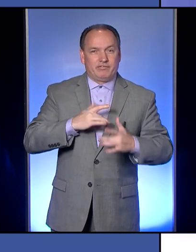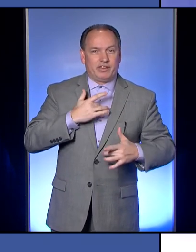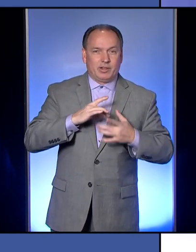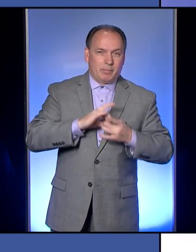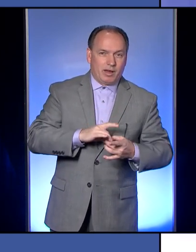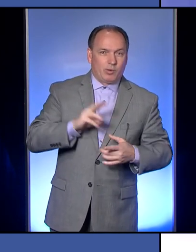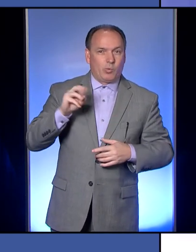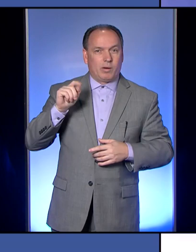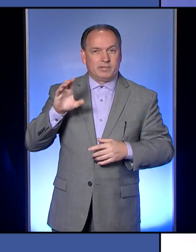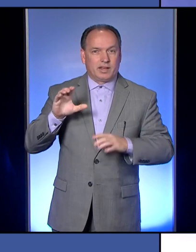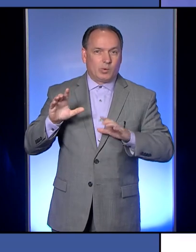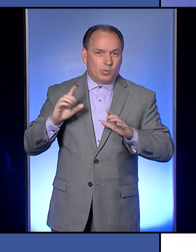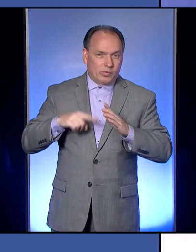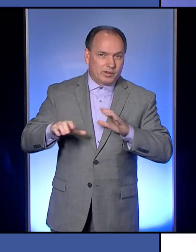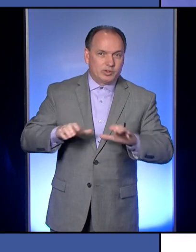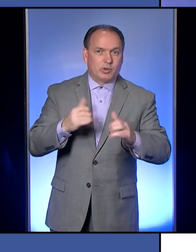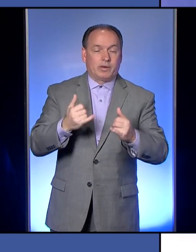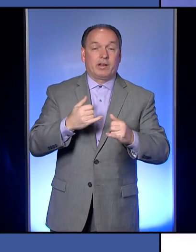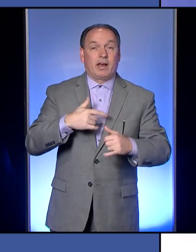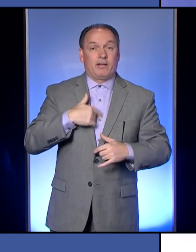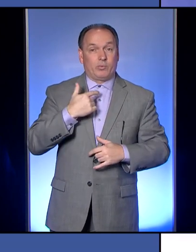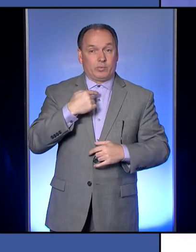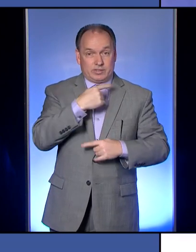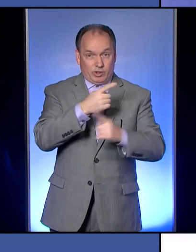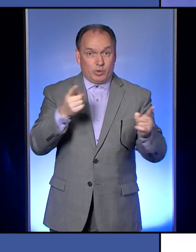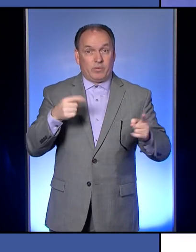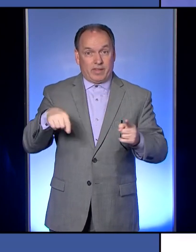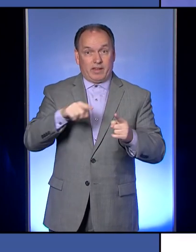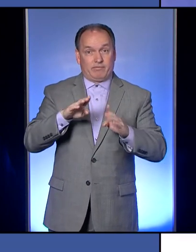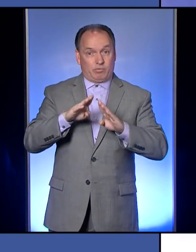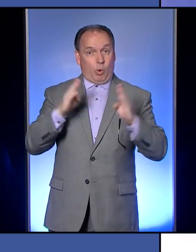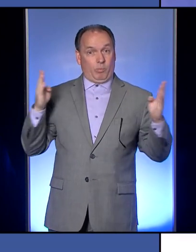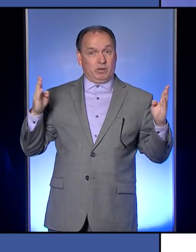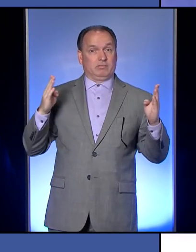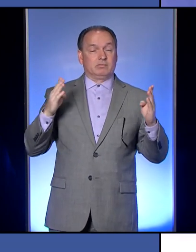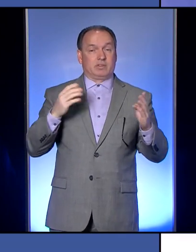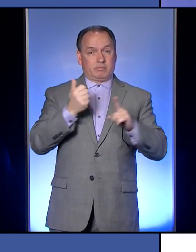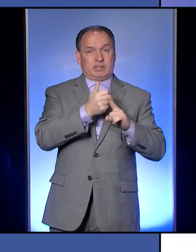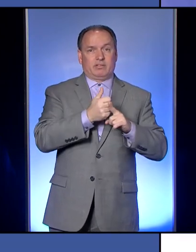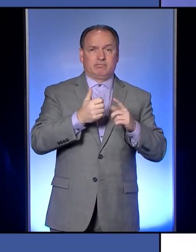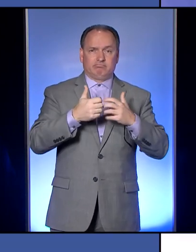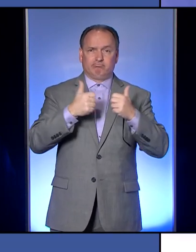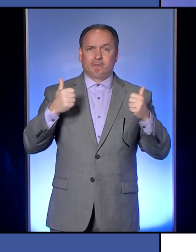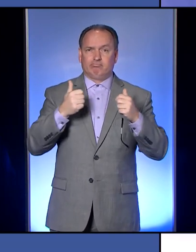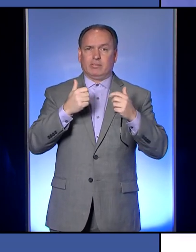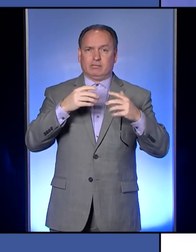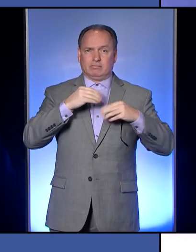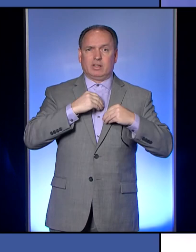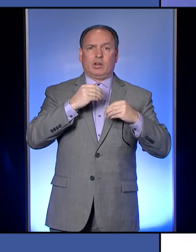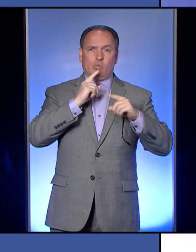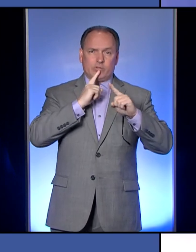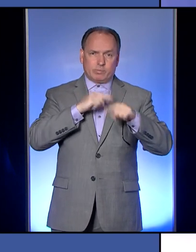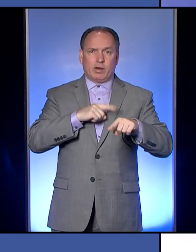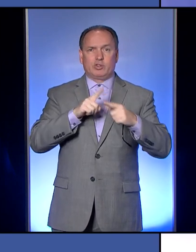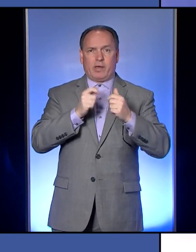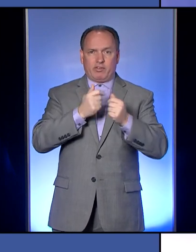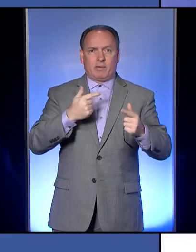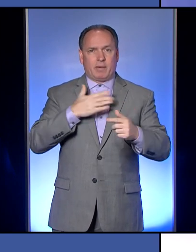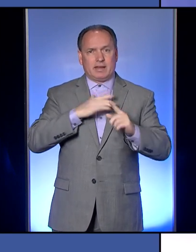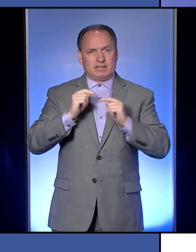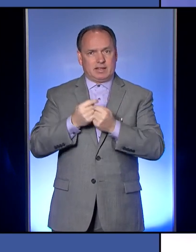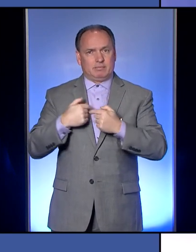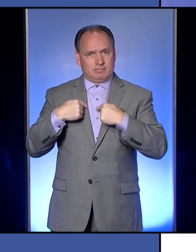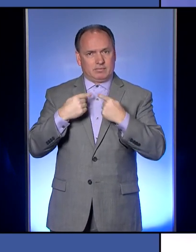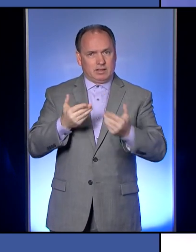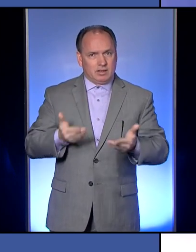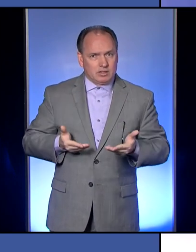now. I will say they have been very open to us being in there. They have been very responsive to everything that my enforcement team